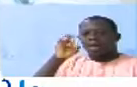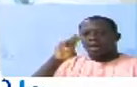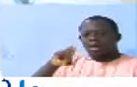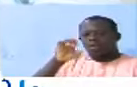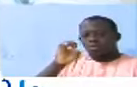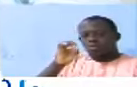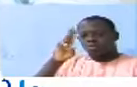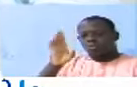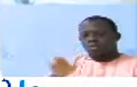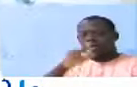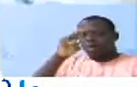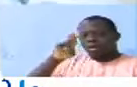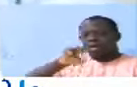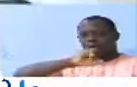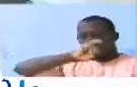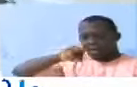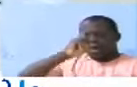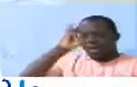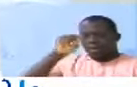after our arrival.